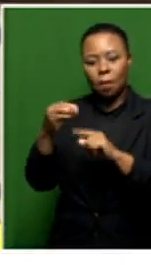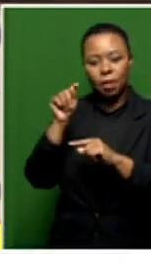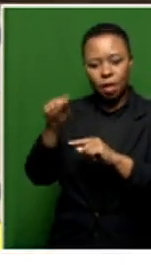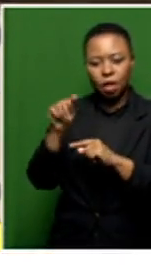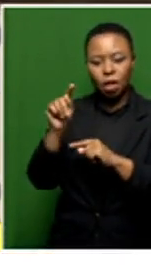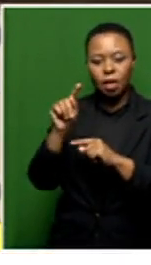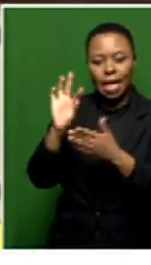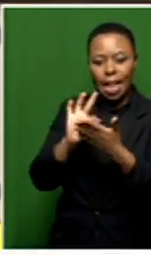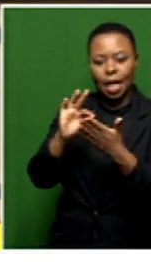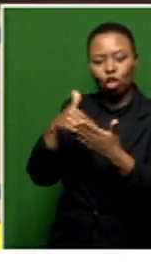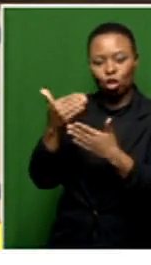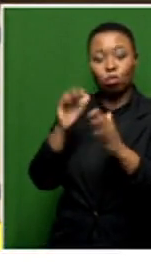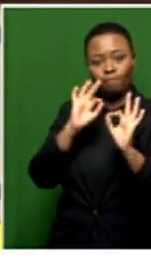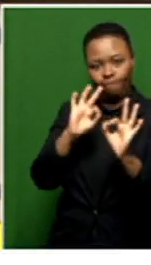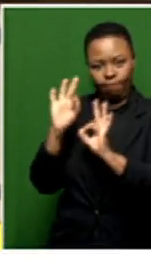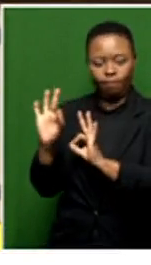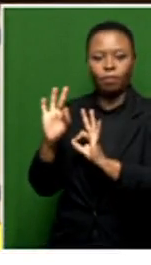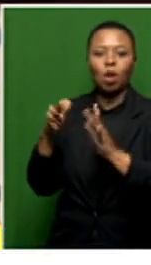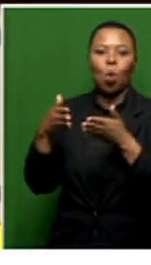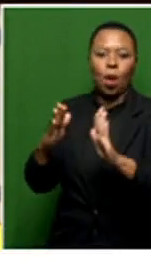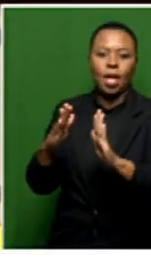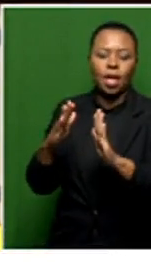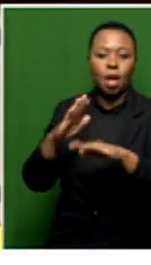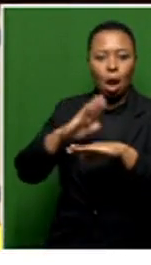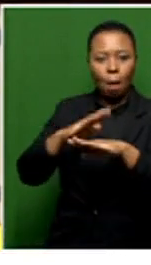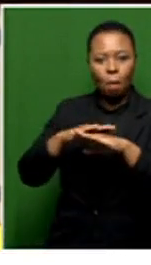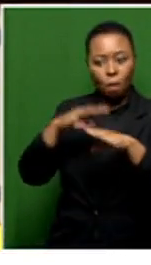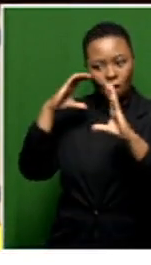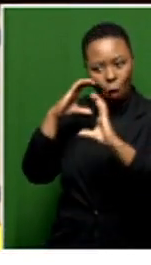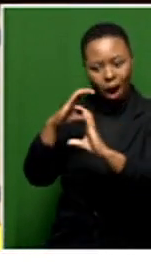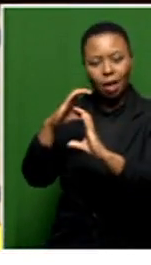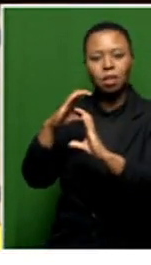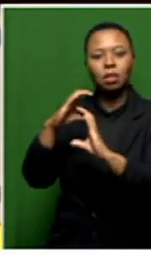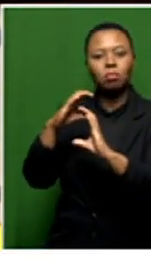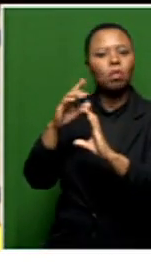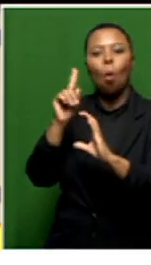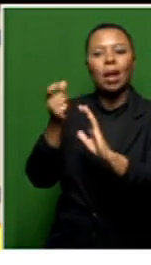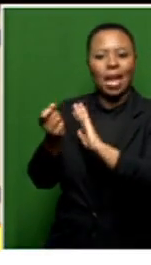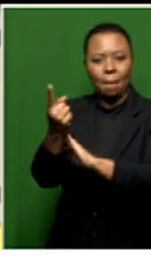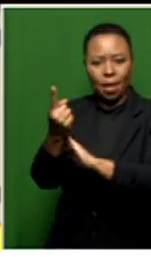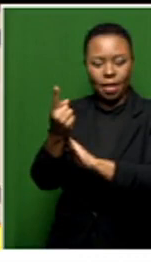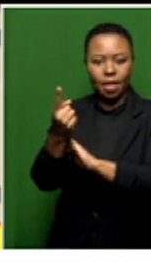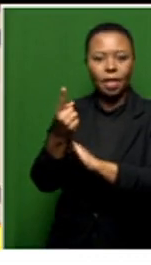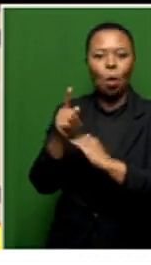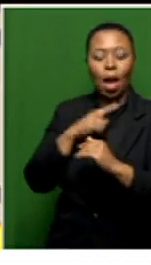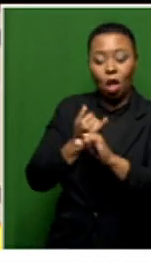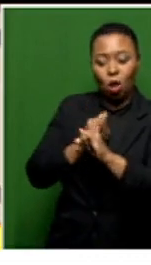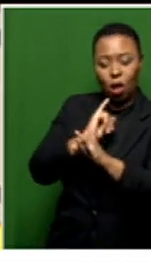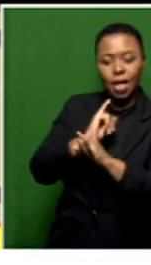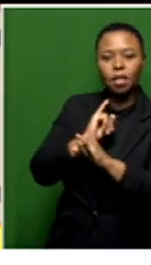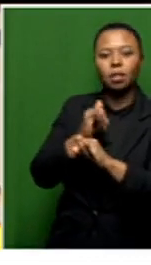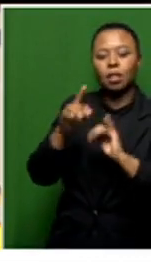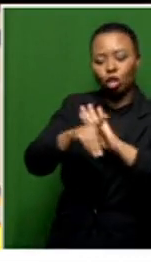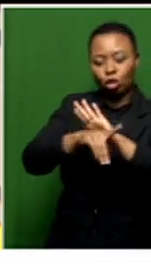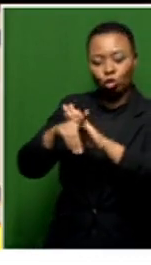elections, or more accurately put, to forecast what the outcome is, because we use early results that come in from voting